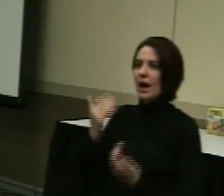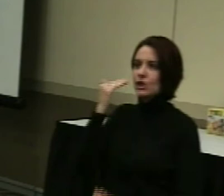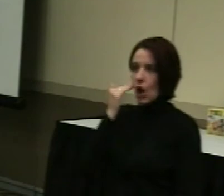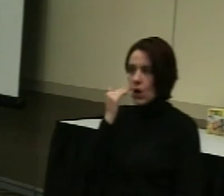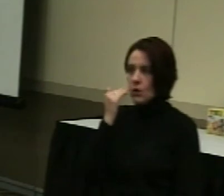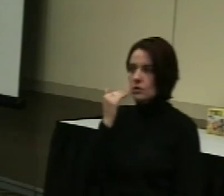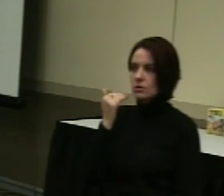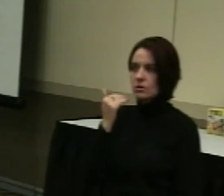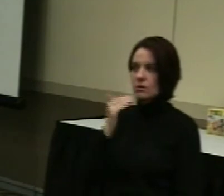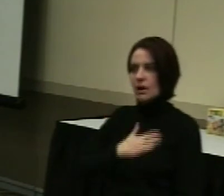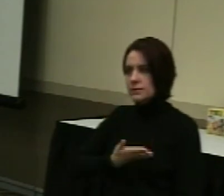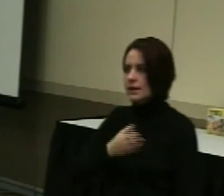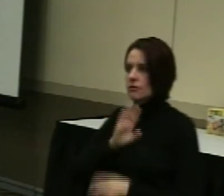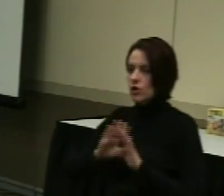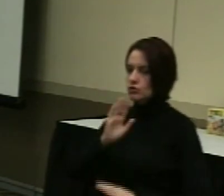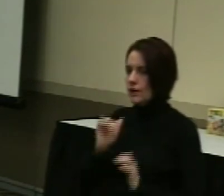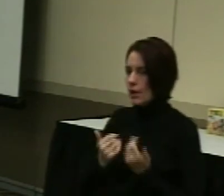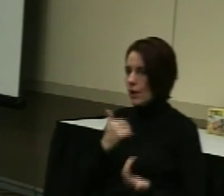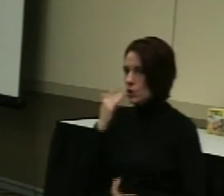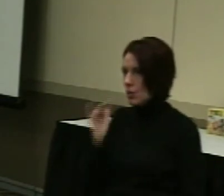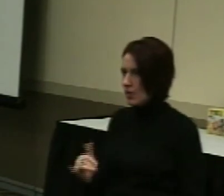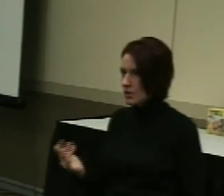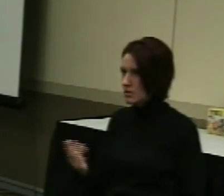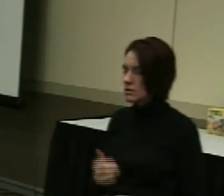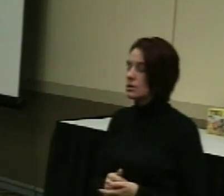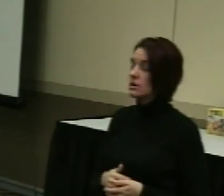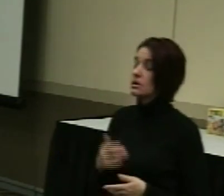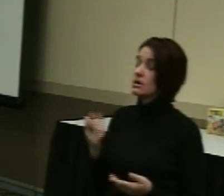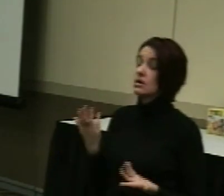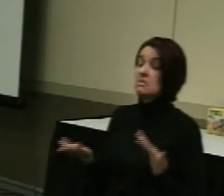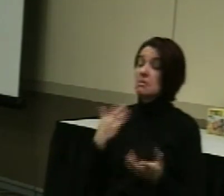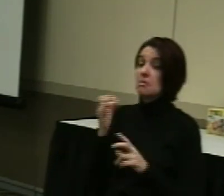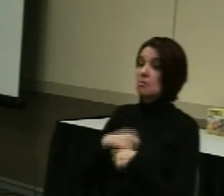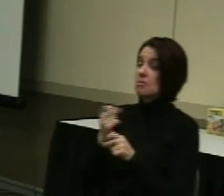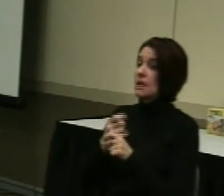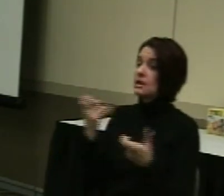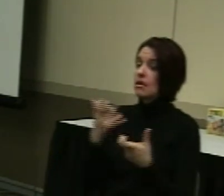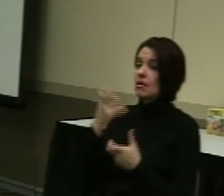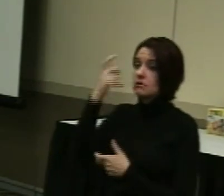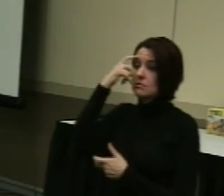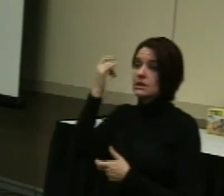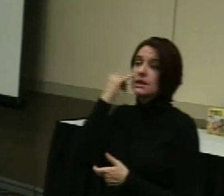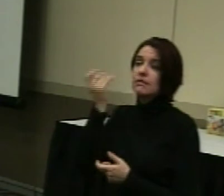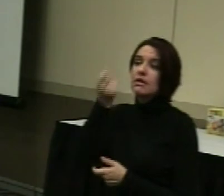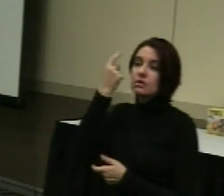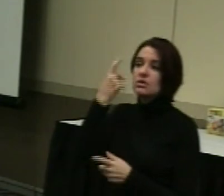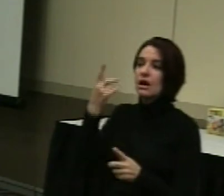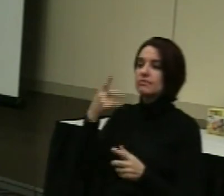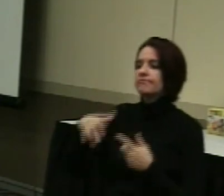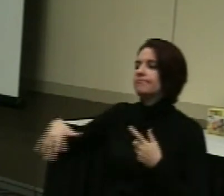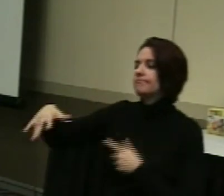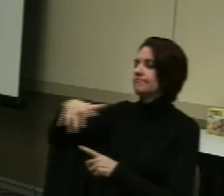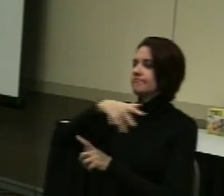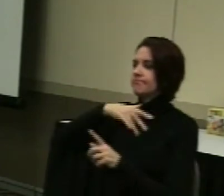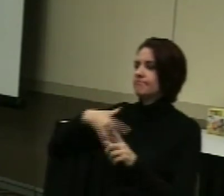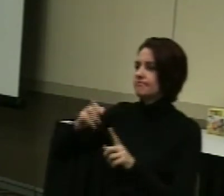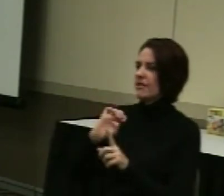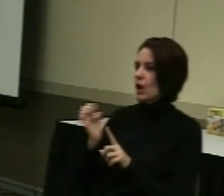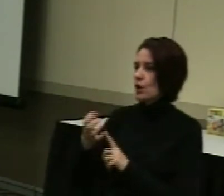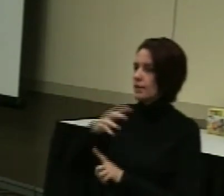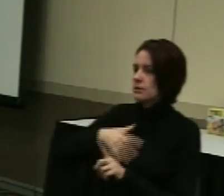And maybe it makes a whole lot of sense if you could understand the environment around what